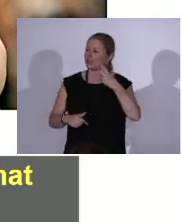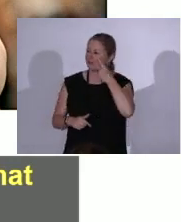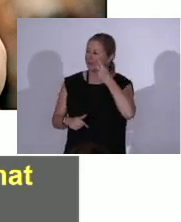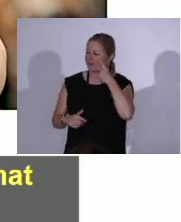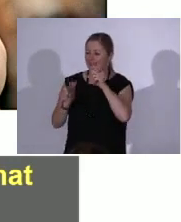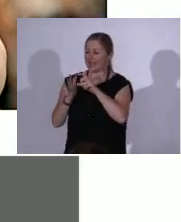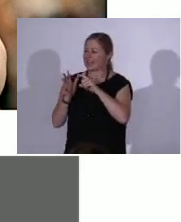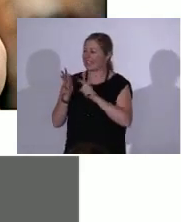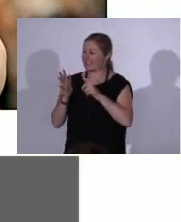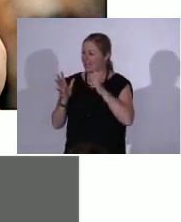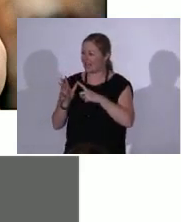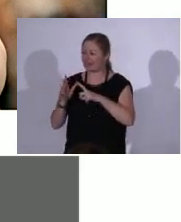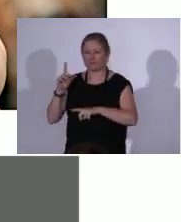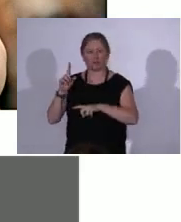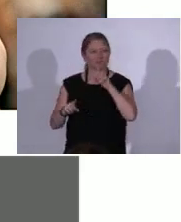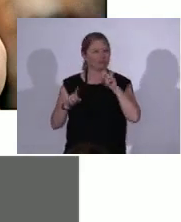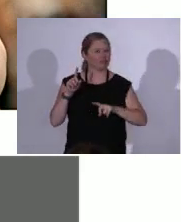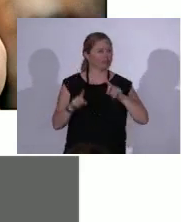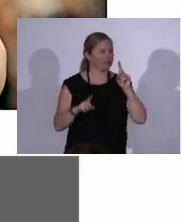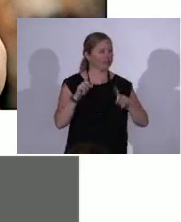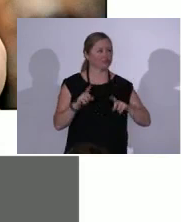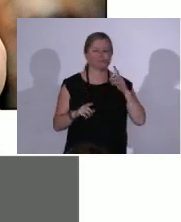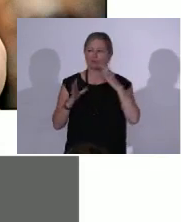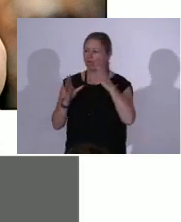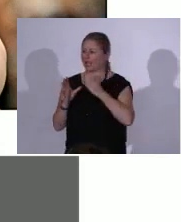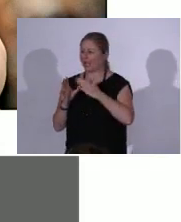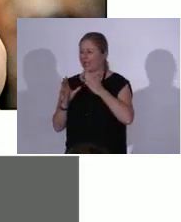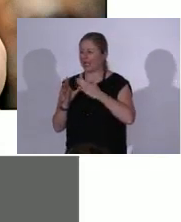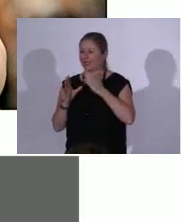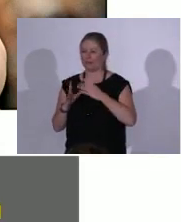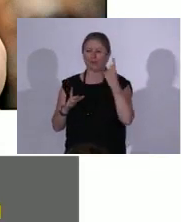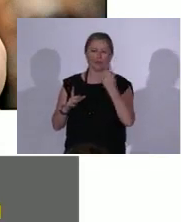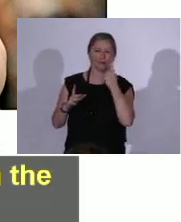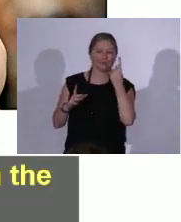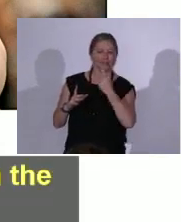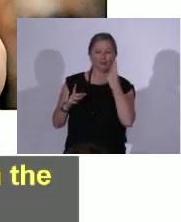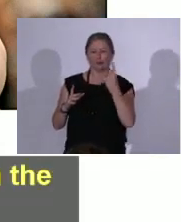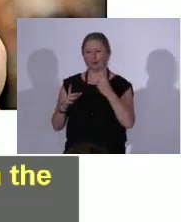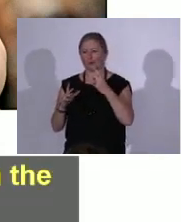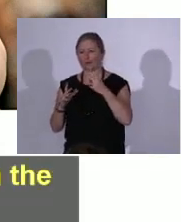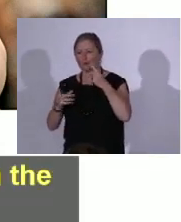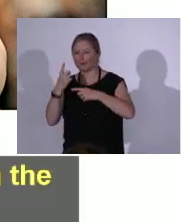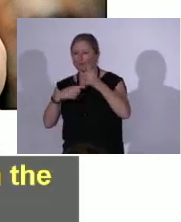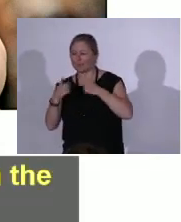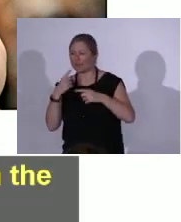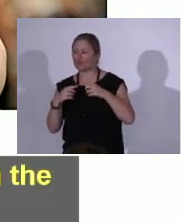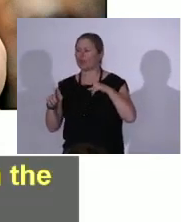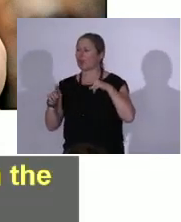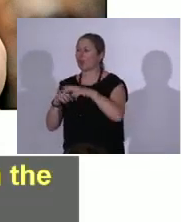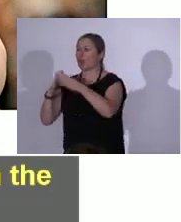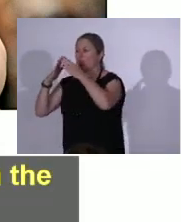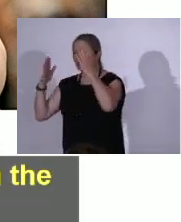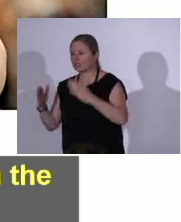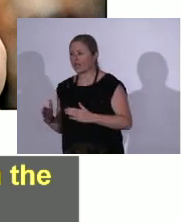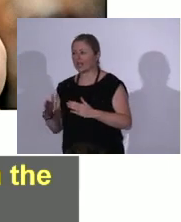data varies very significantly depending on the service that you're speaking to. So what is reported by Launch Housing, what's reported by